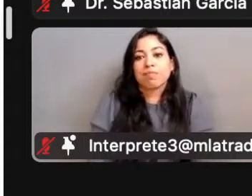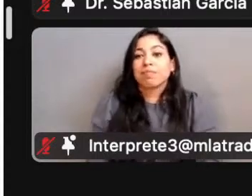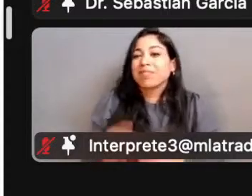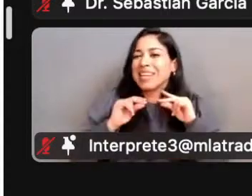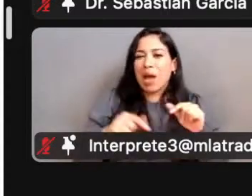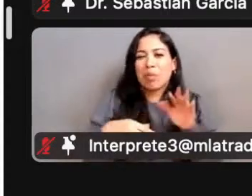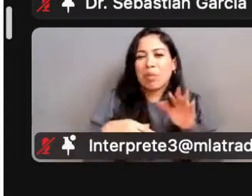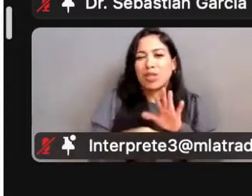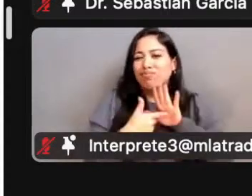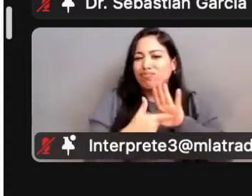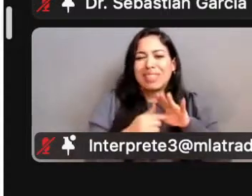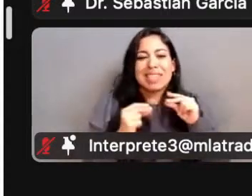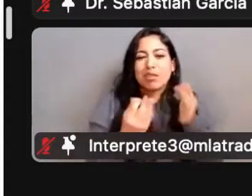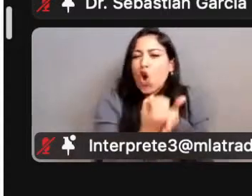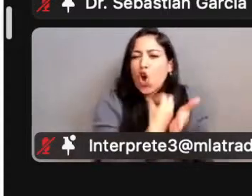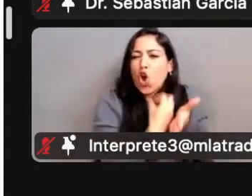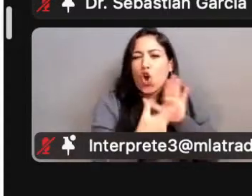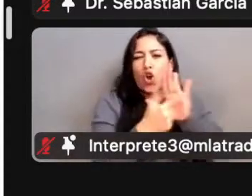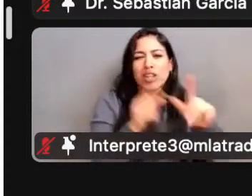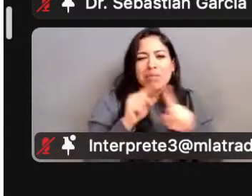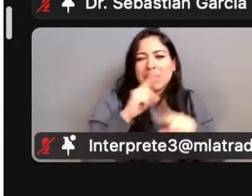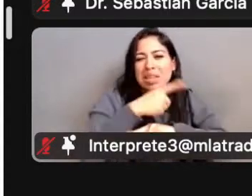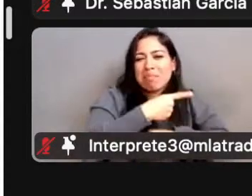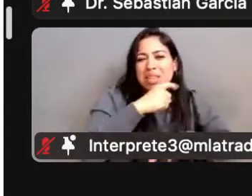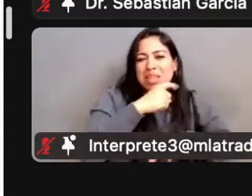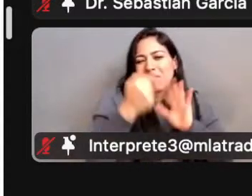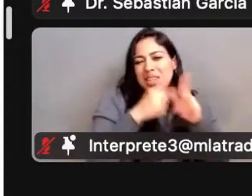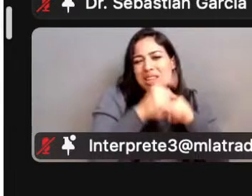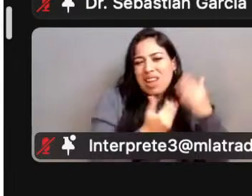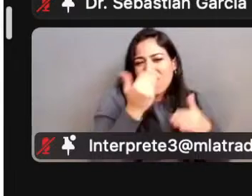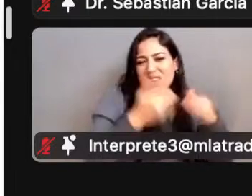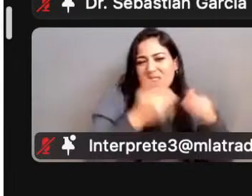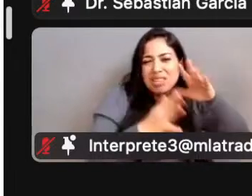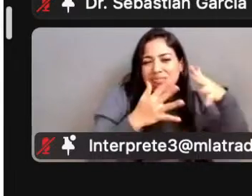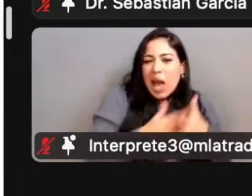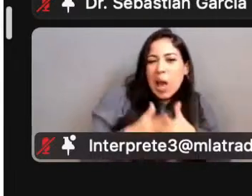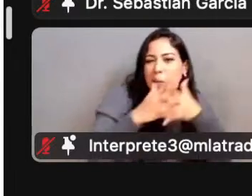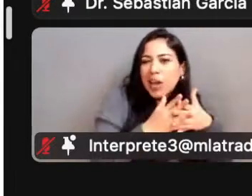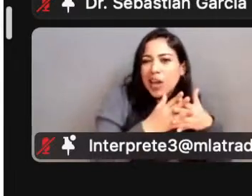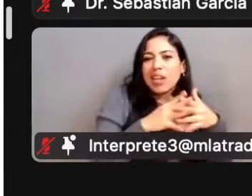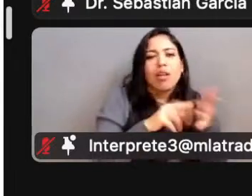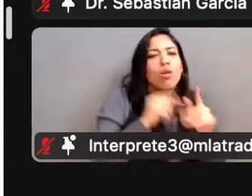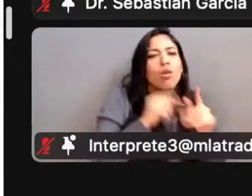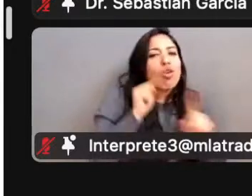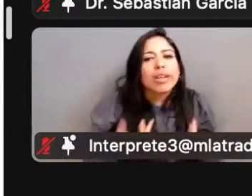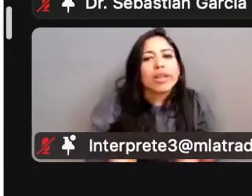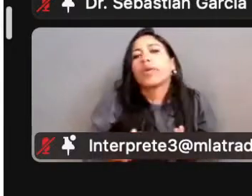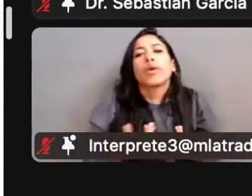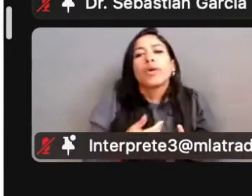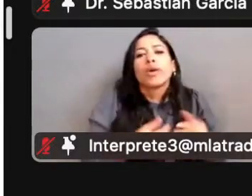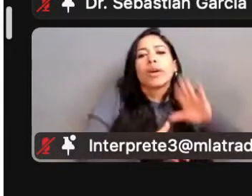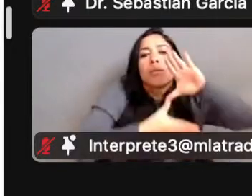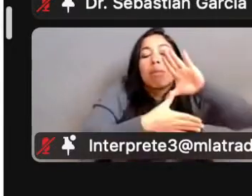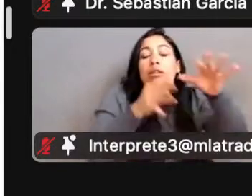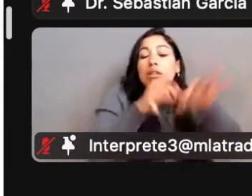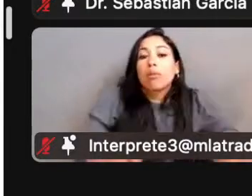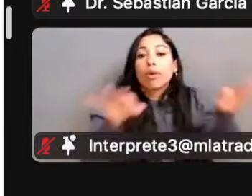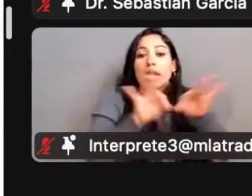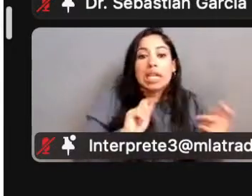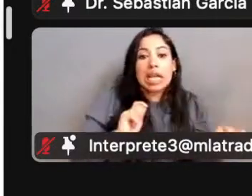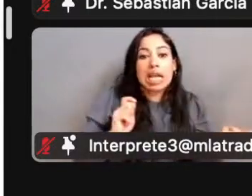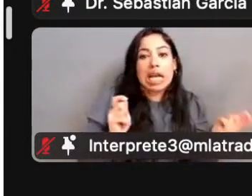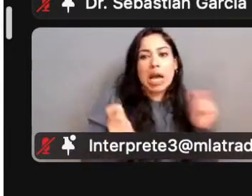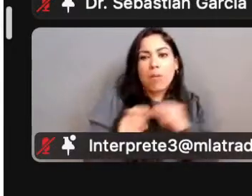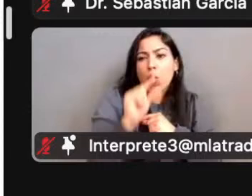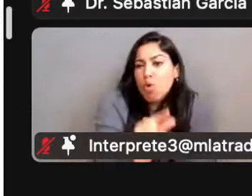This I will go very fast, but you know the millennium development of